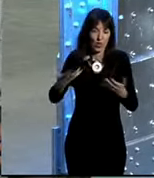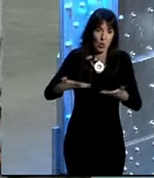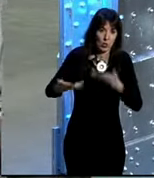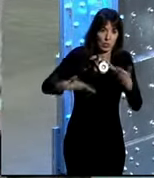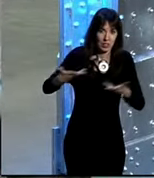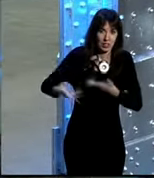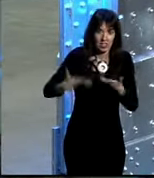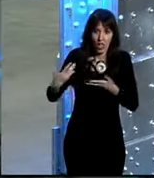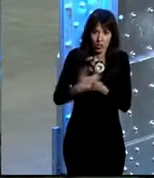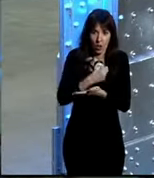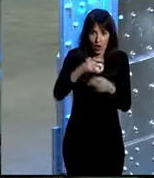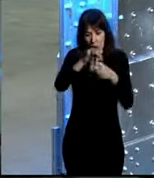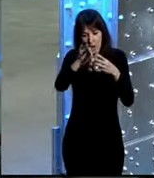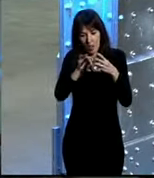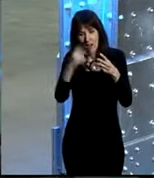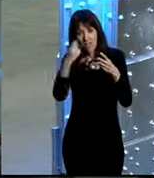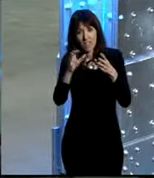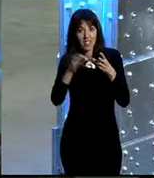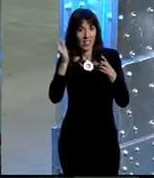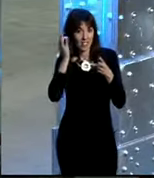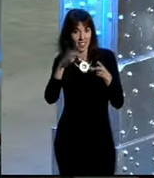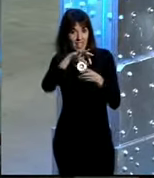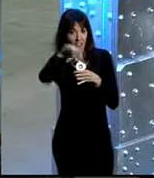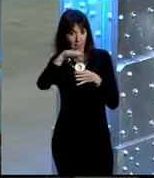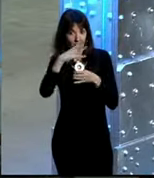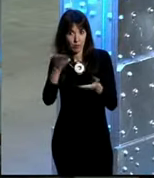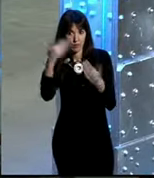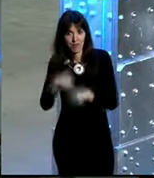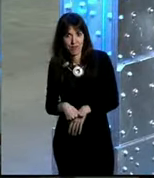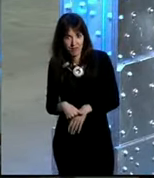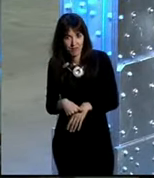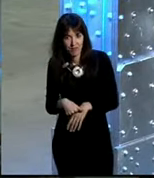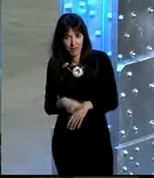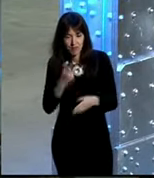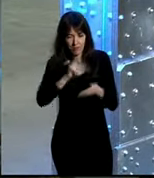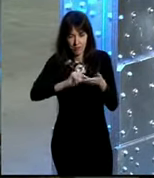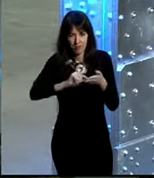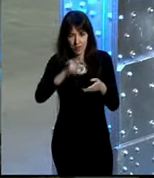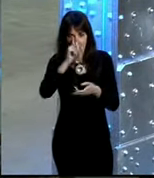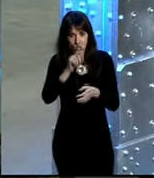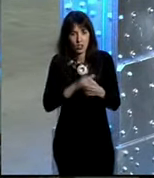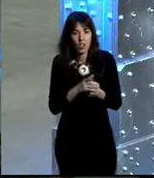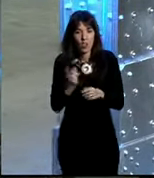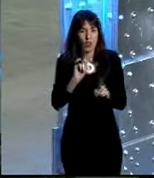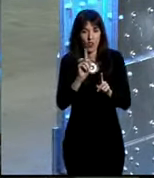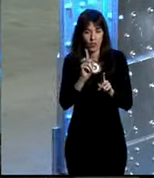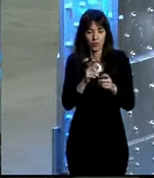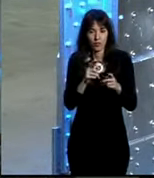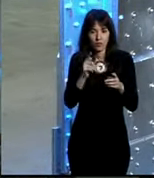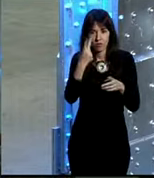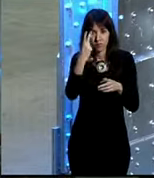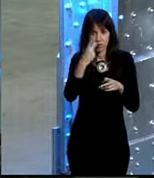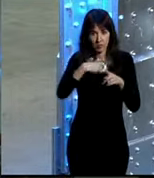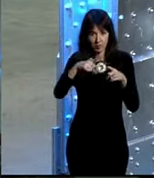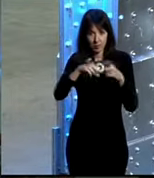a organizer. I do everything. I could also serve coffee if you allowed me to.